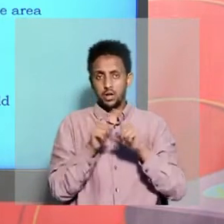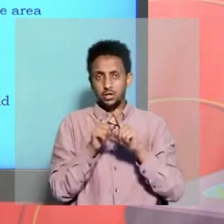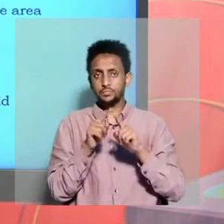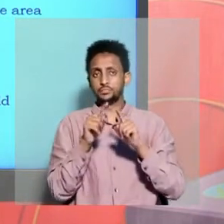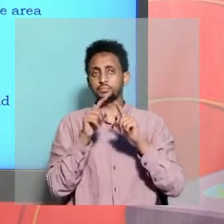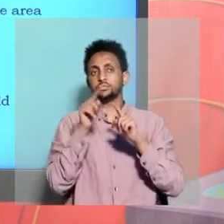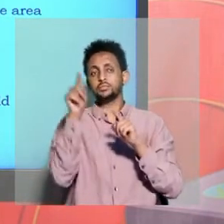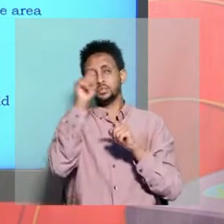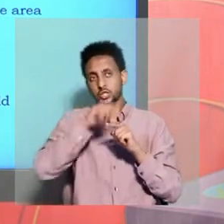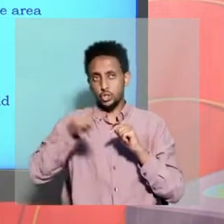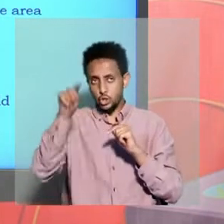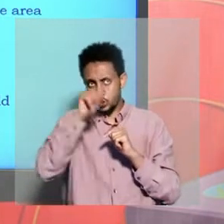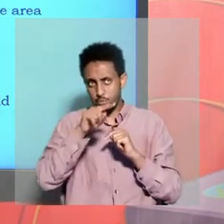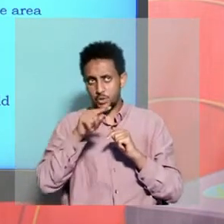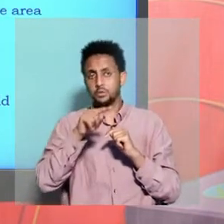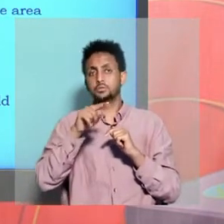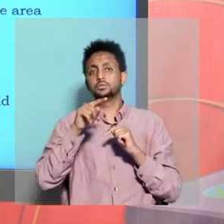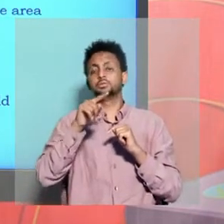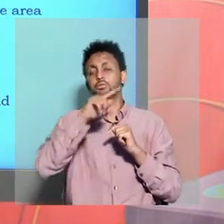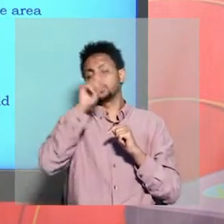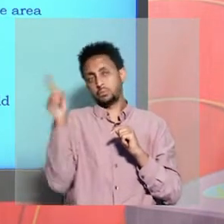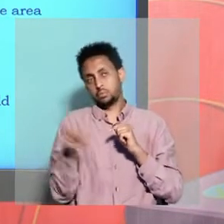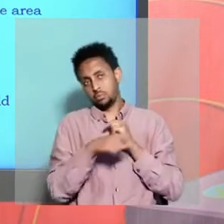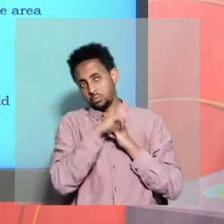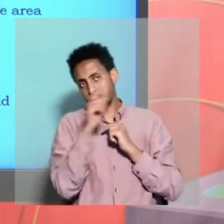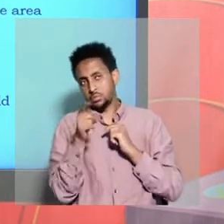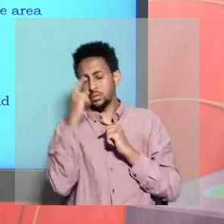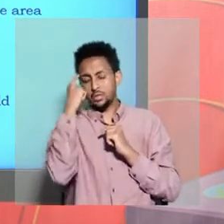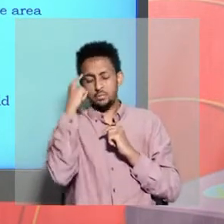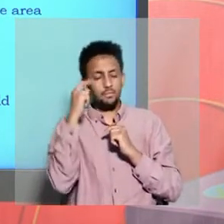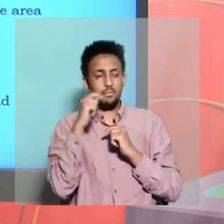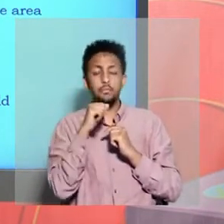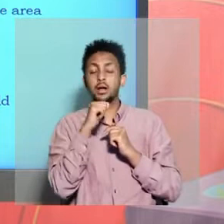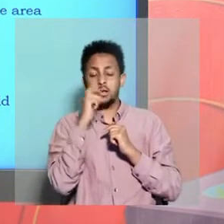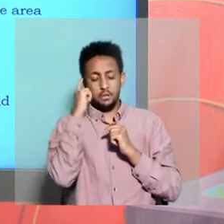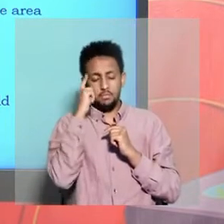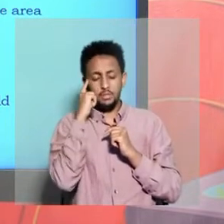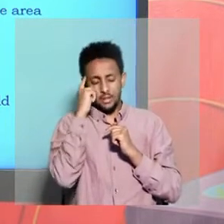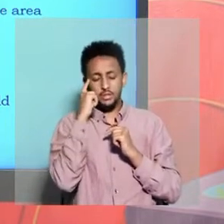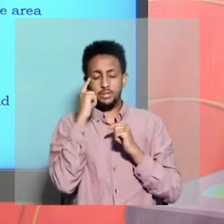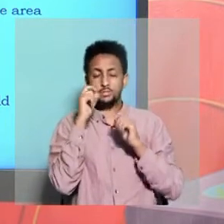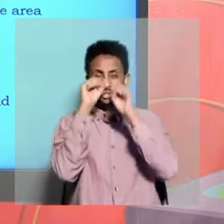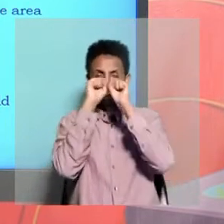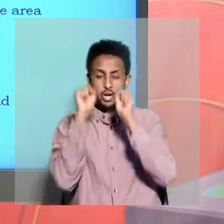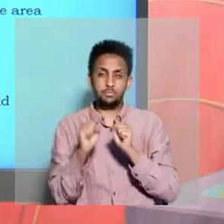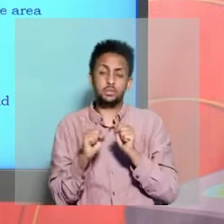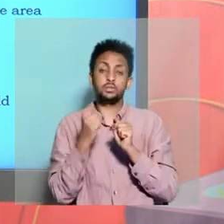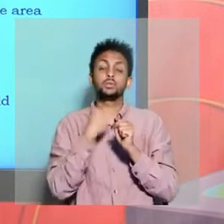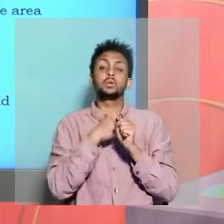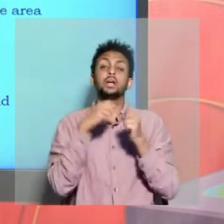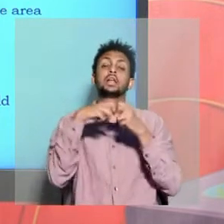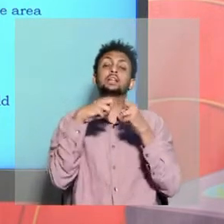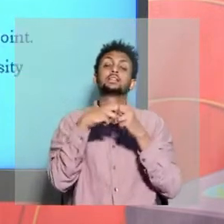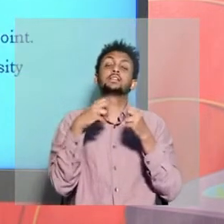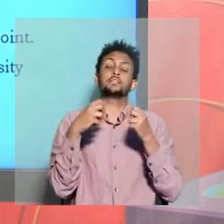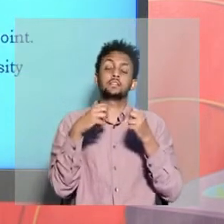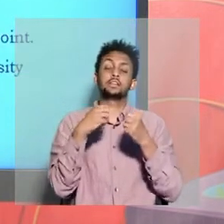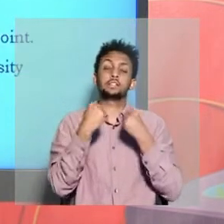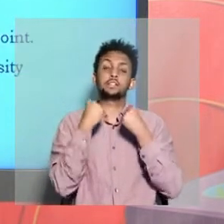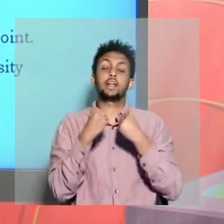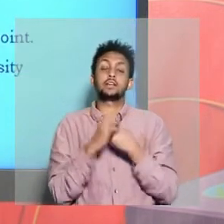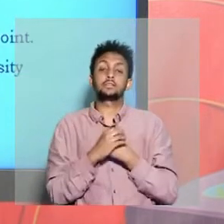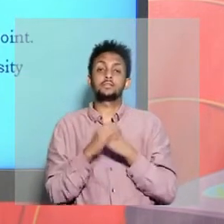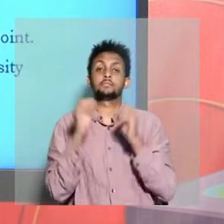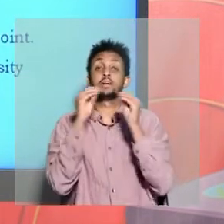rectangular or cubic Gaussian surface. It's imaginary surface, so that's possible to find the electric field strength.